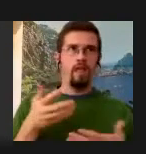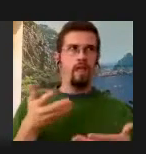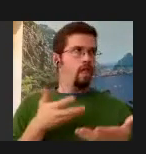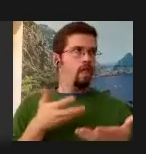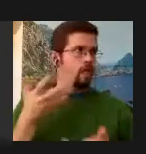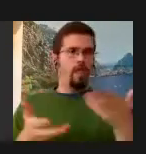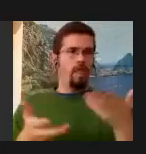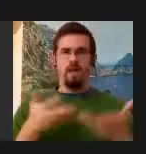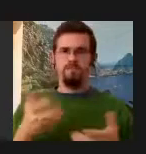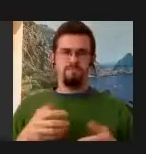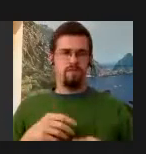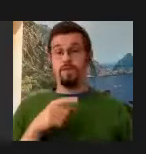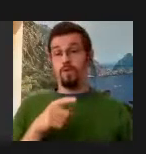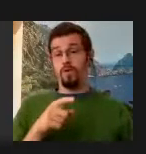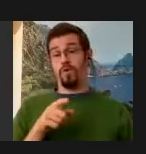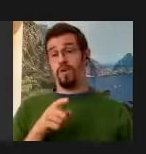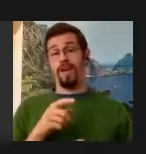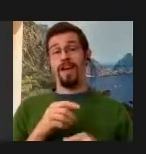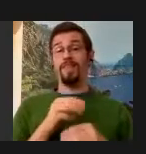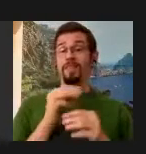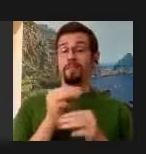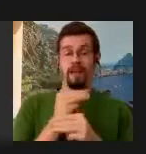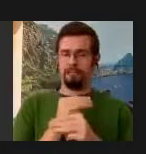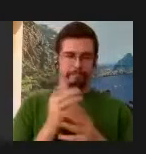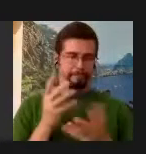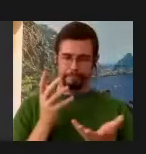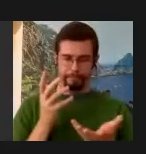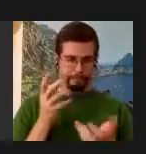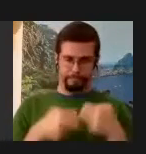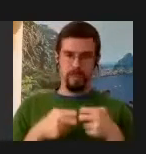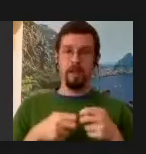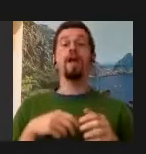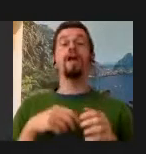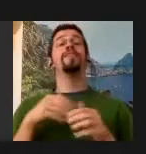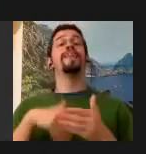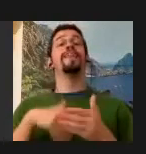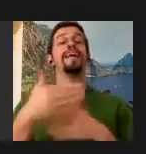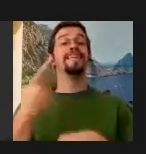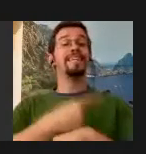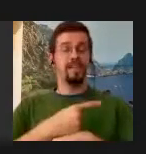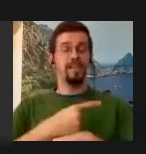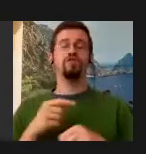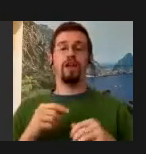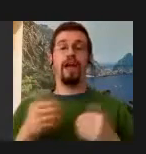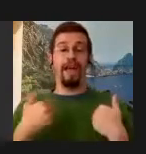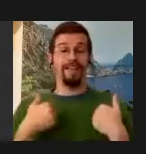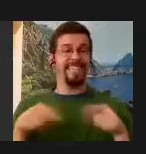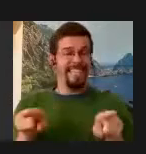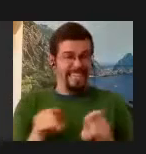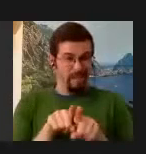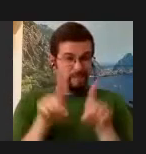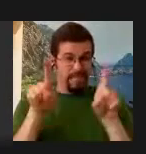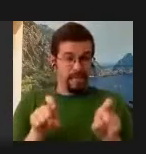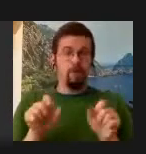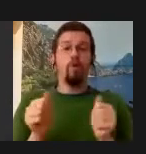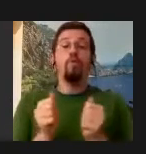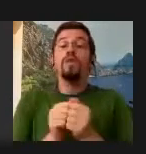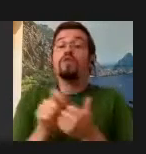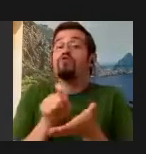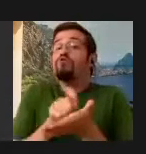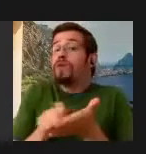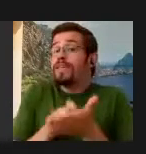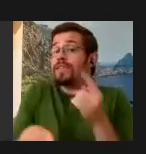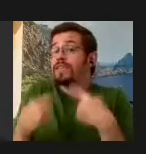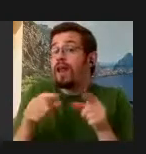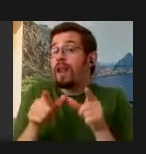very bad marks. The second day, she brought the same exams written in sign language. And so the children,